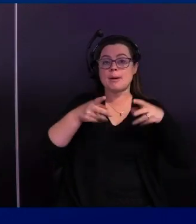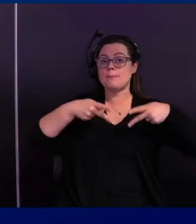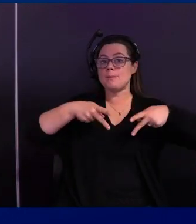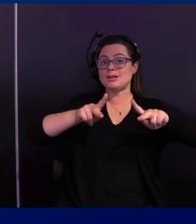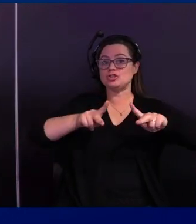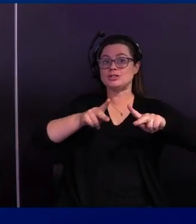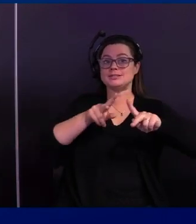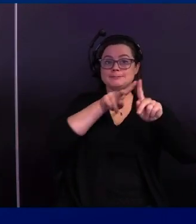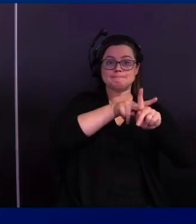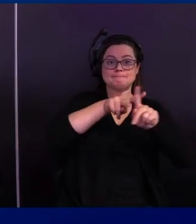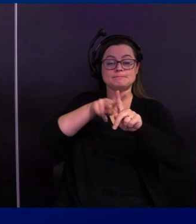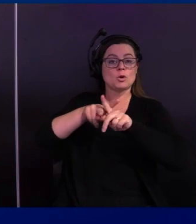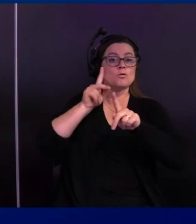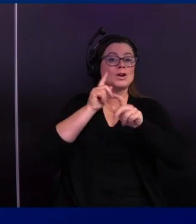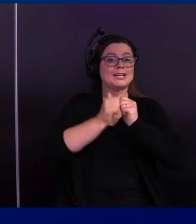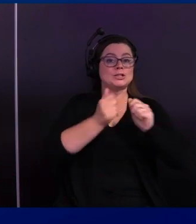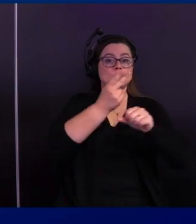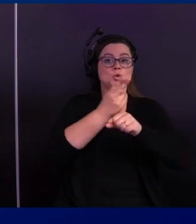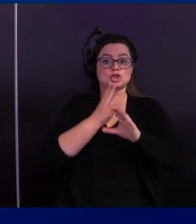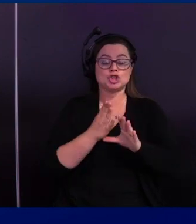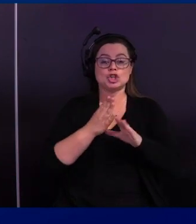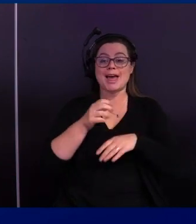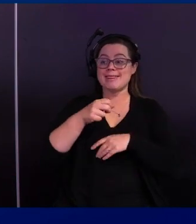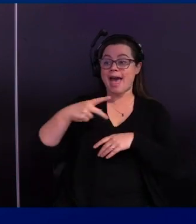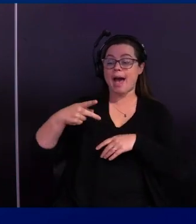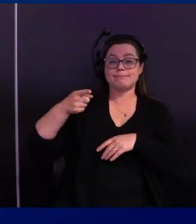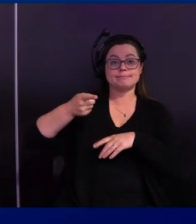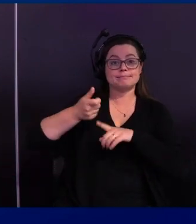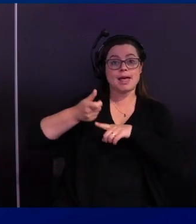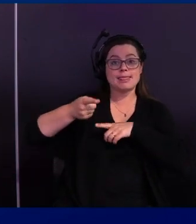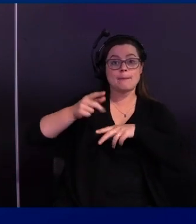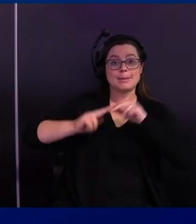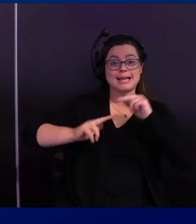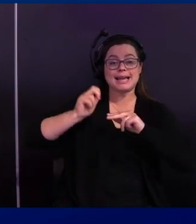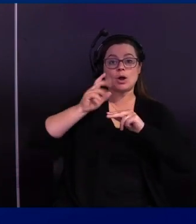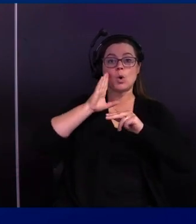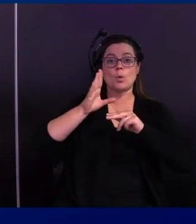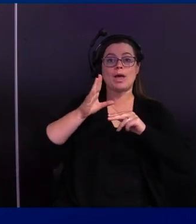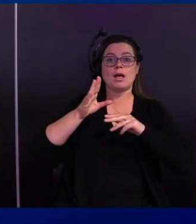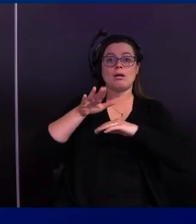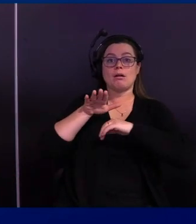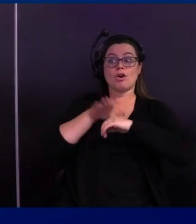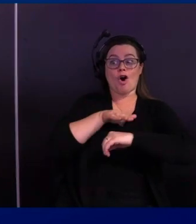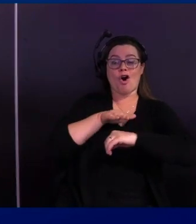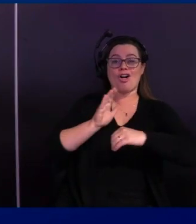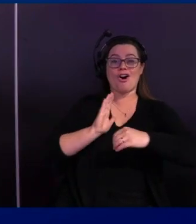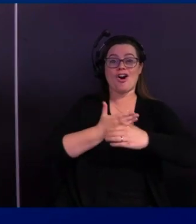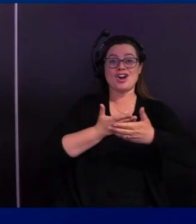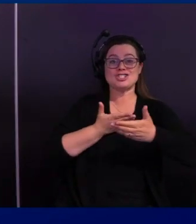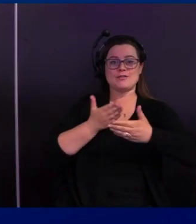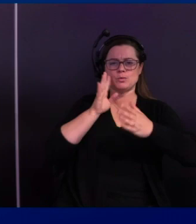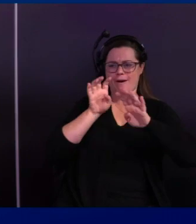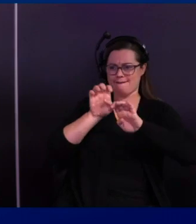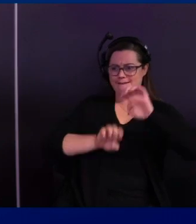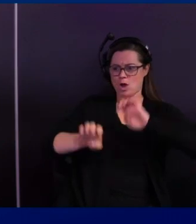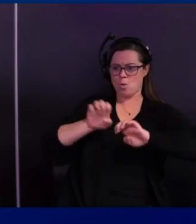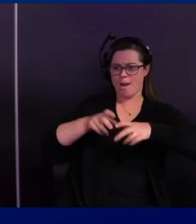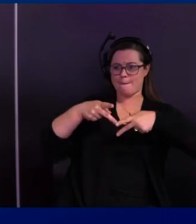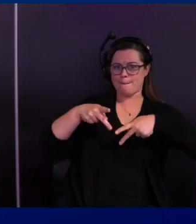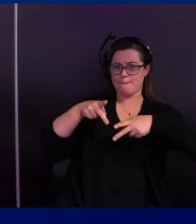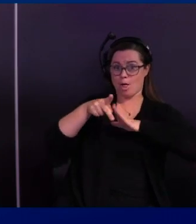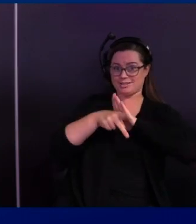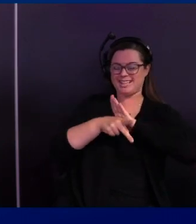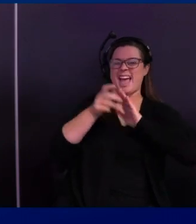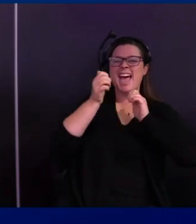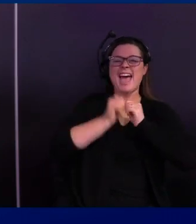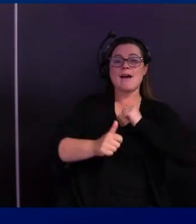user has, and then the application that he or she's building will call our service, which will evaluate those policies each and every time